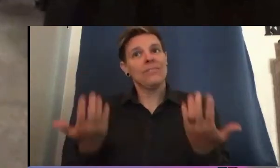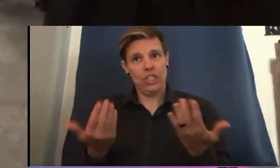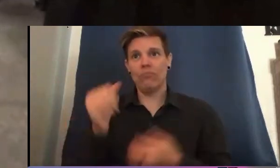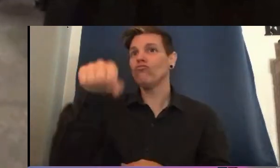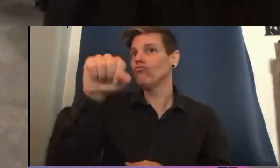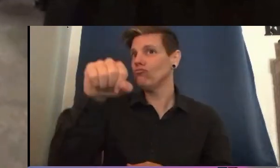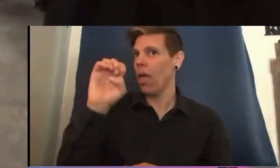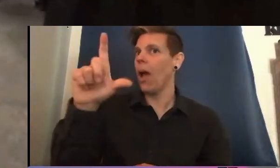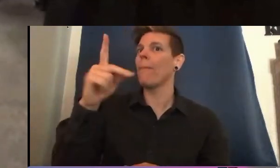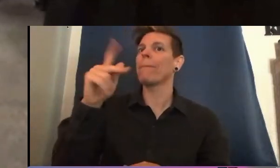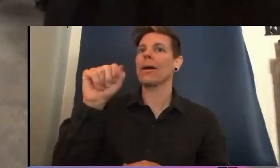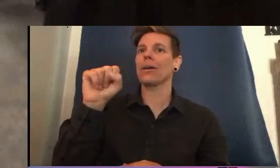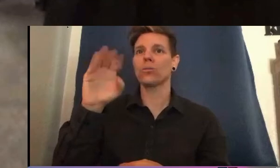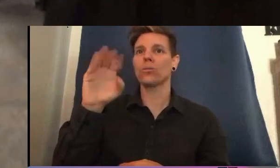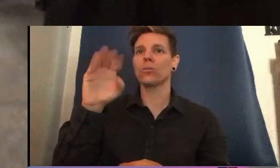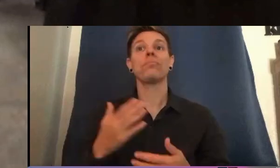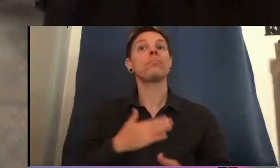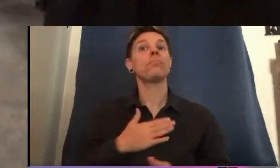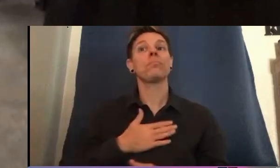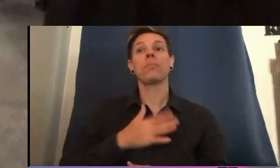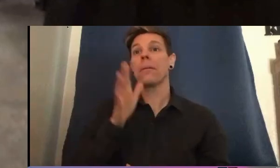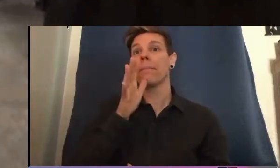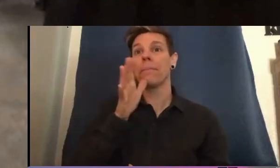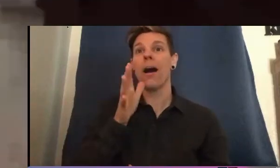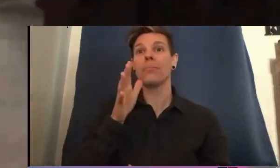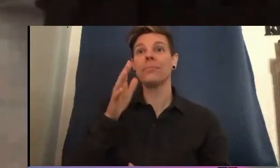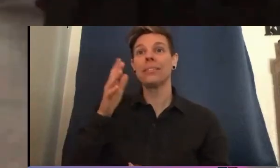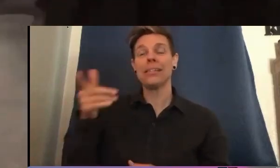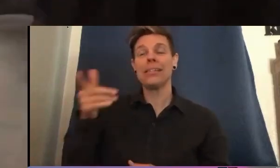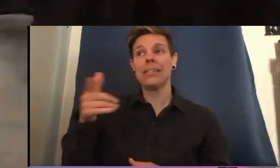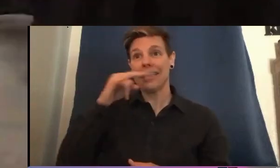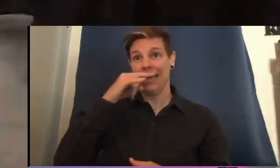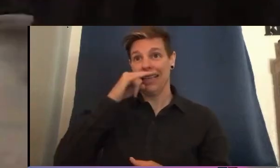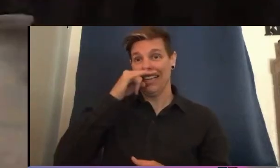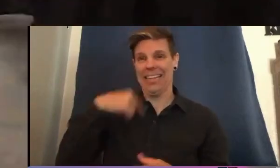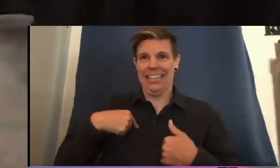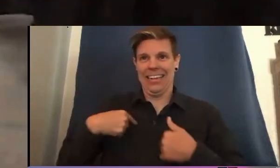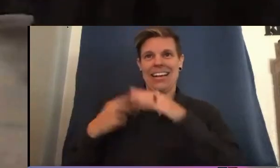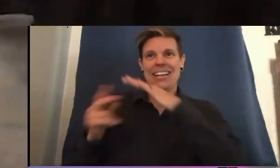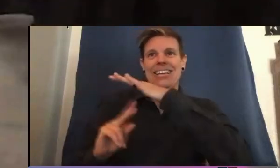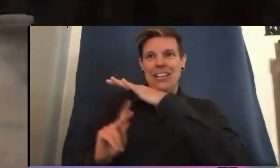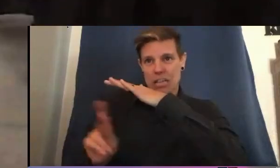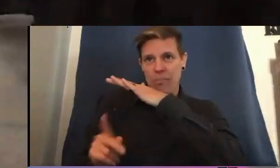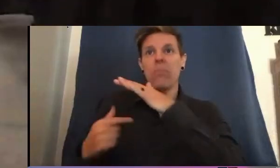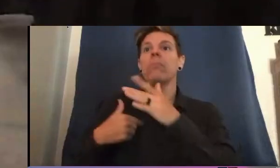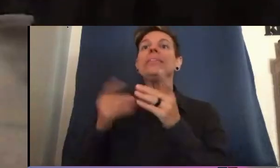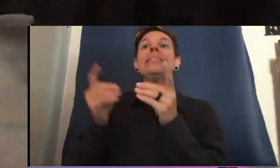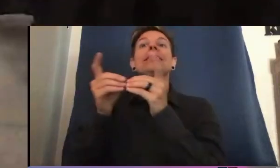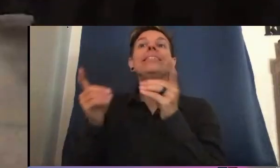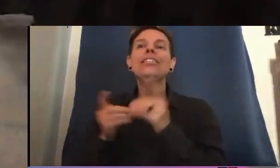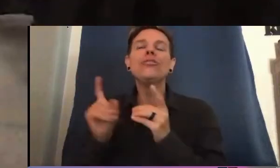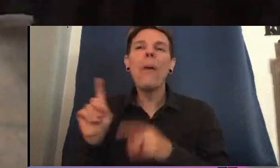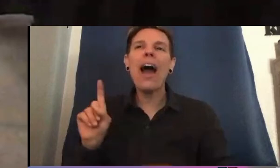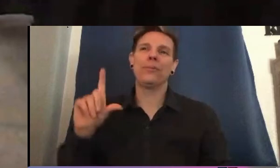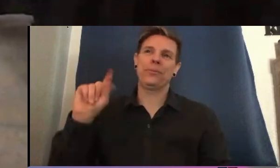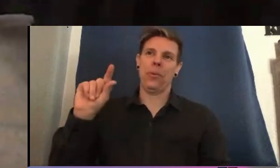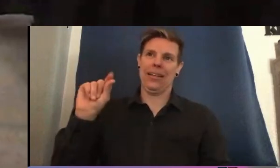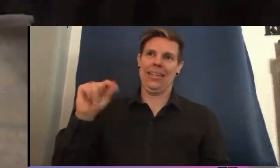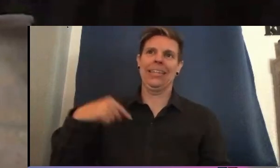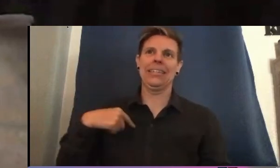a kindergartner in District 20, and I just wanted to bring up some examples of school children and